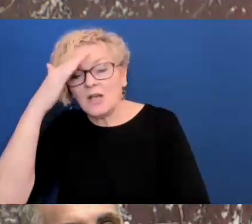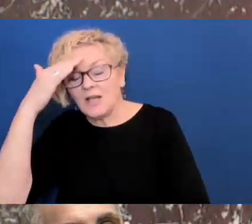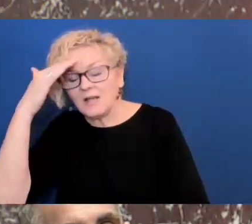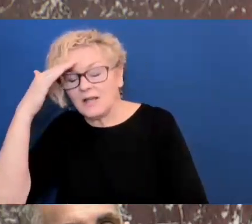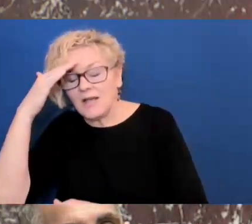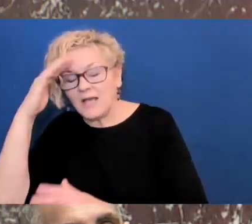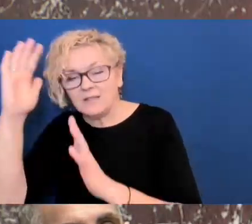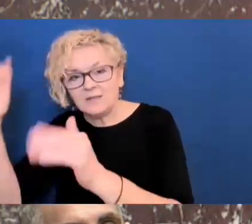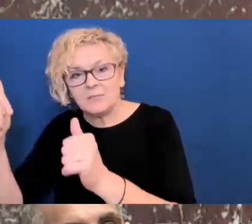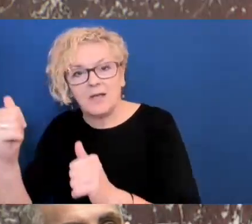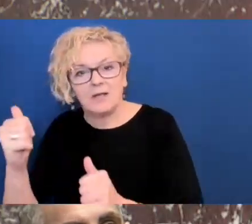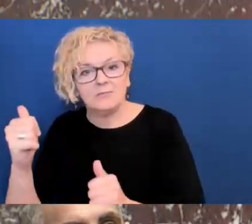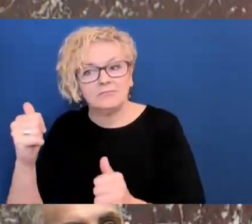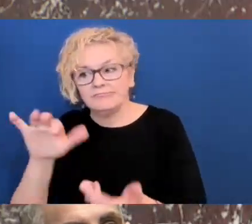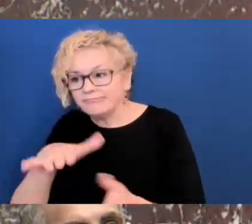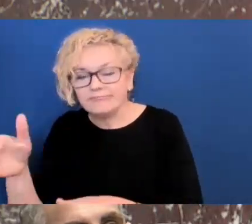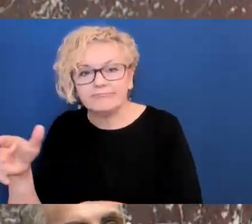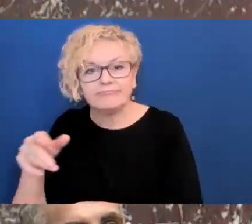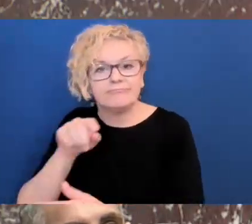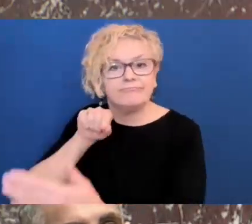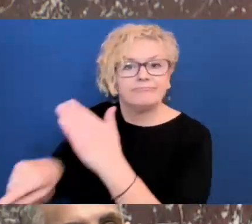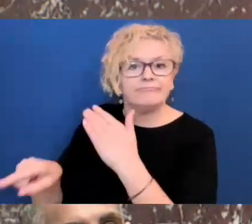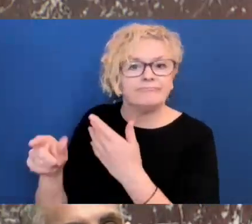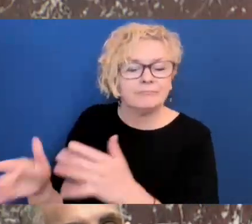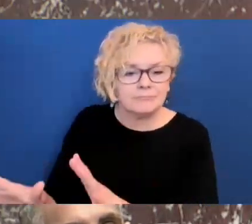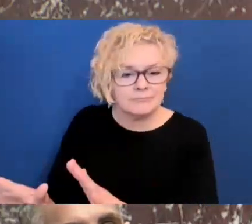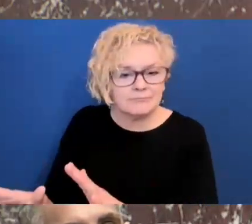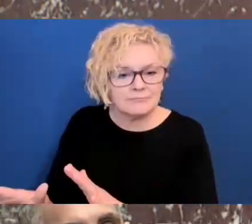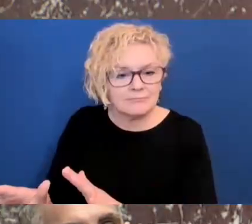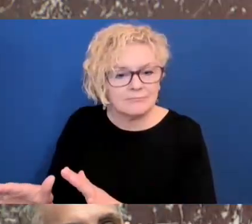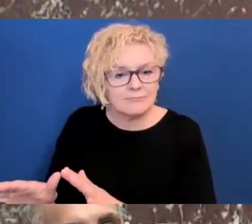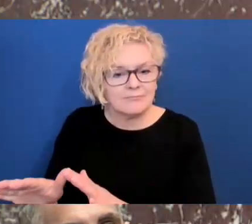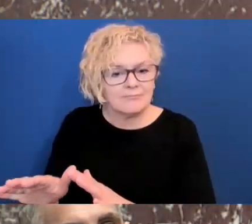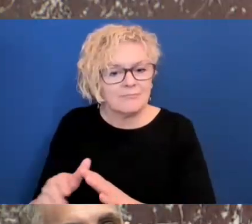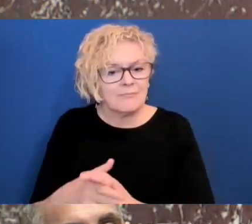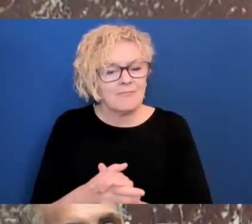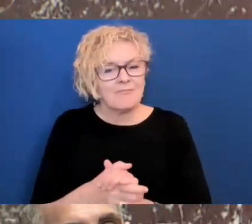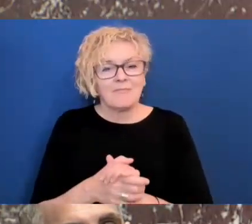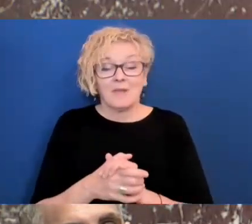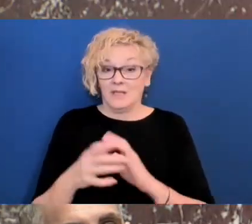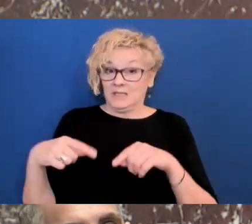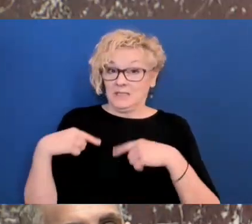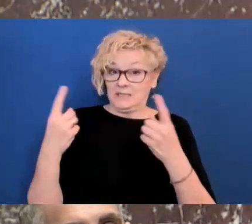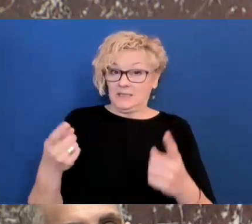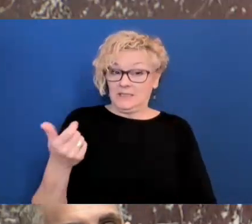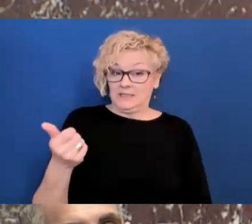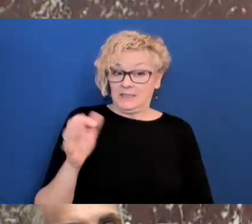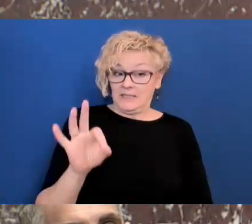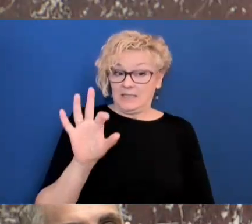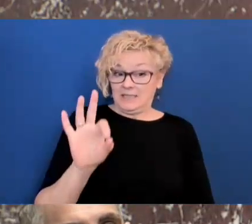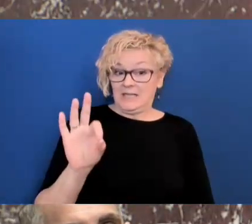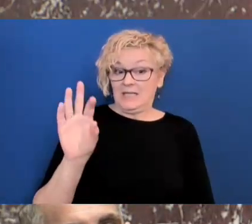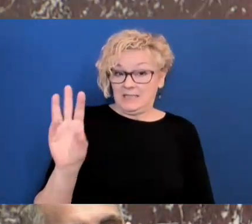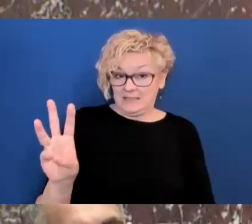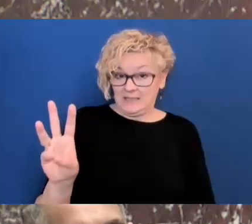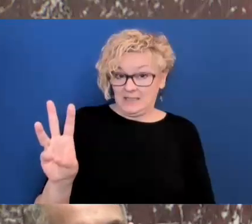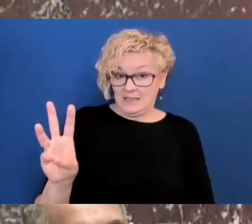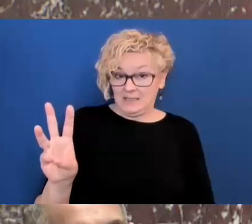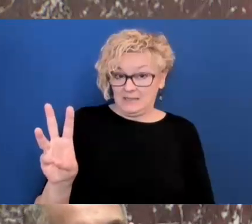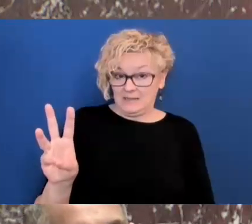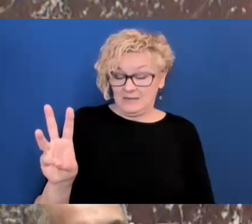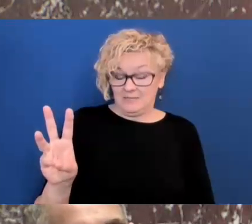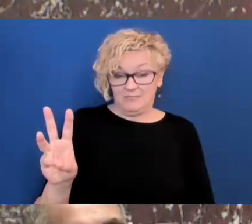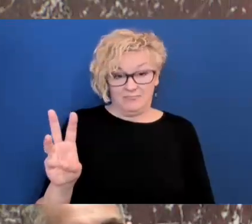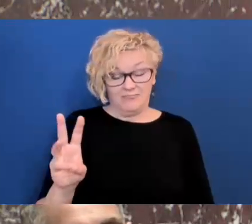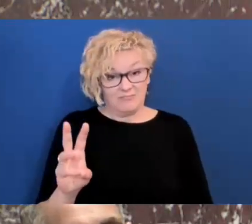And right now, the reality is, it's not just the province watching what this Premier